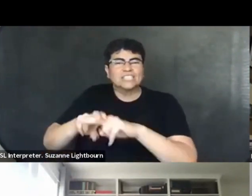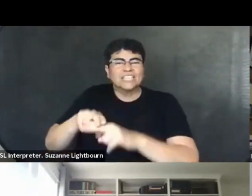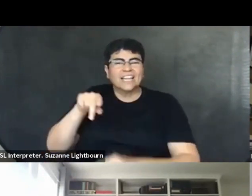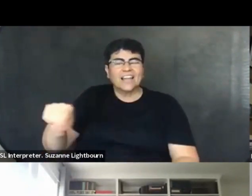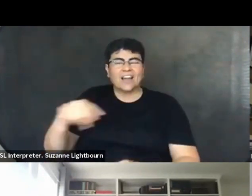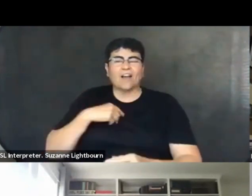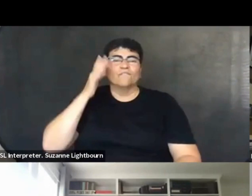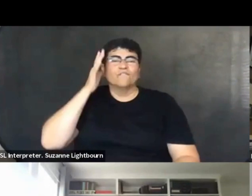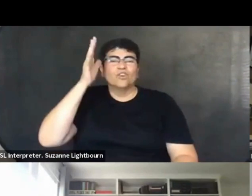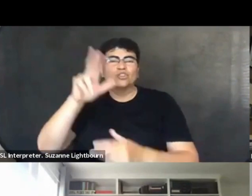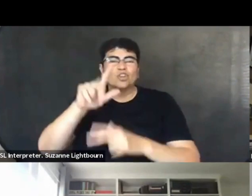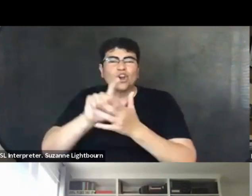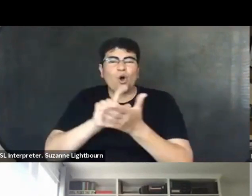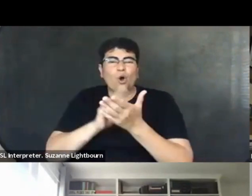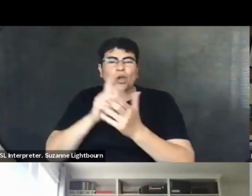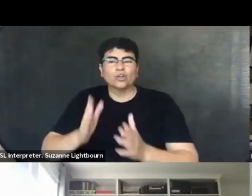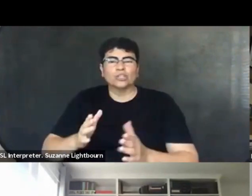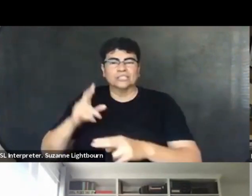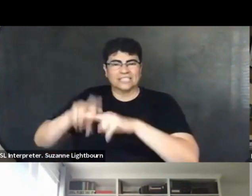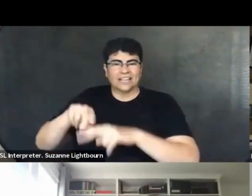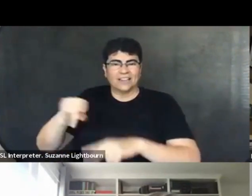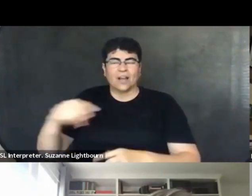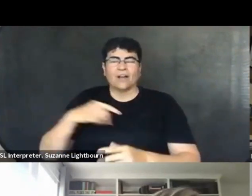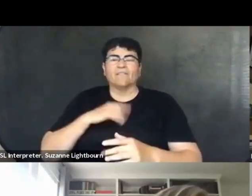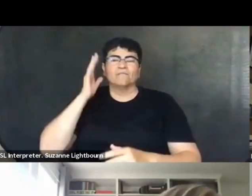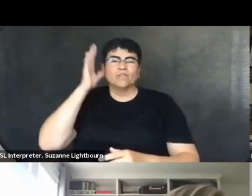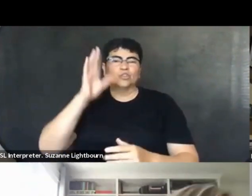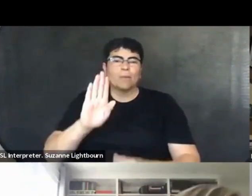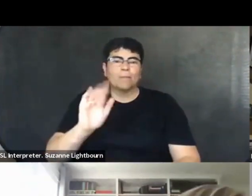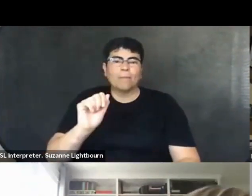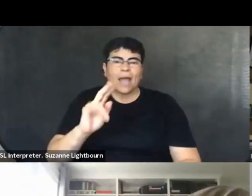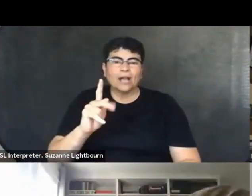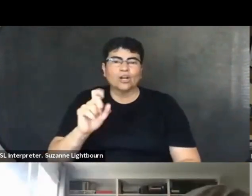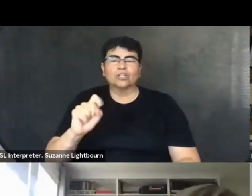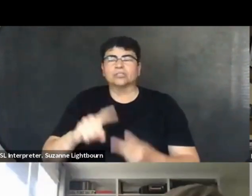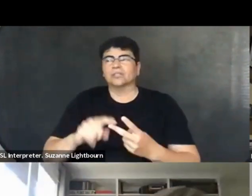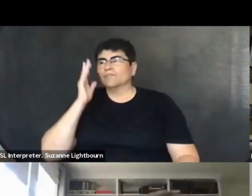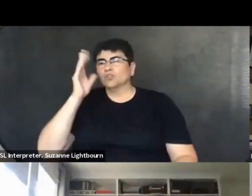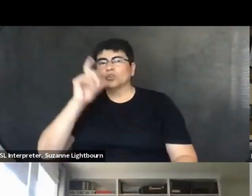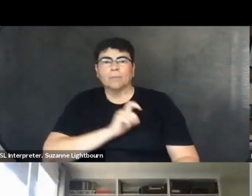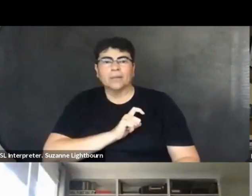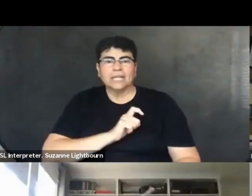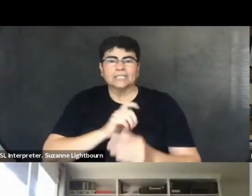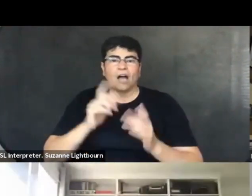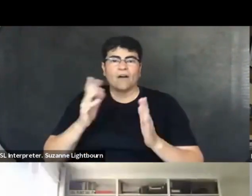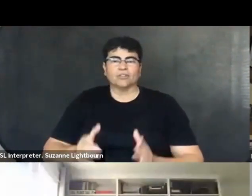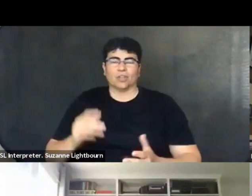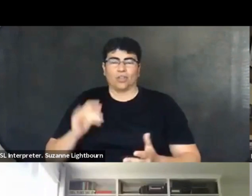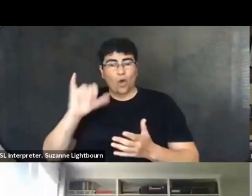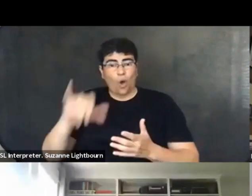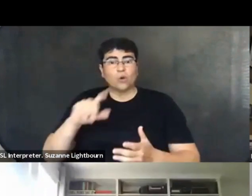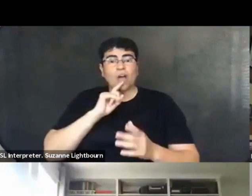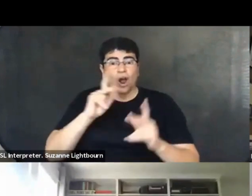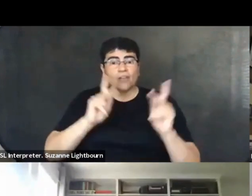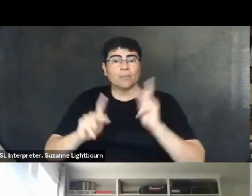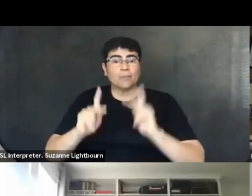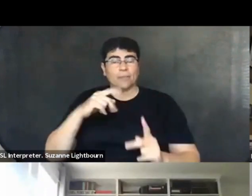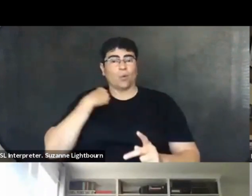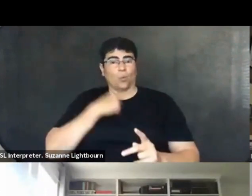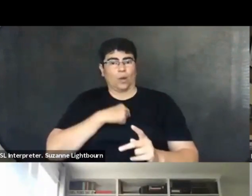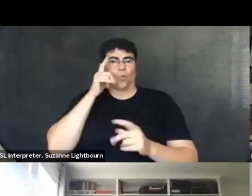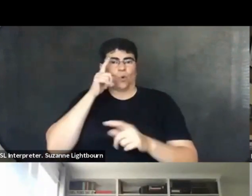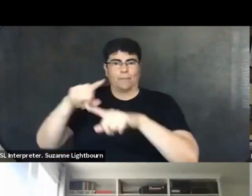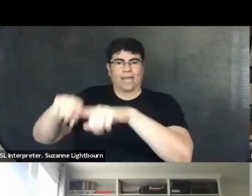are sitting, where future bankers, future police officers are sitting. And these are the very people that we are going to be counting